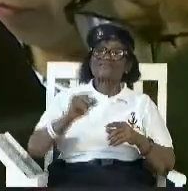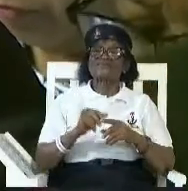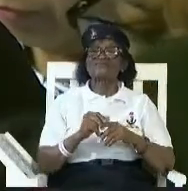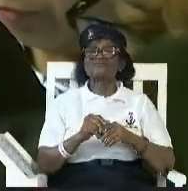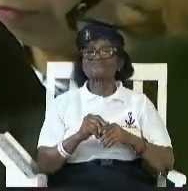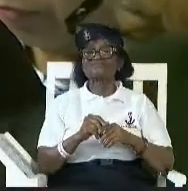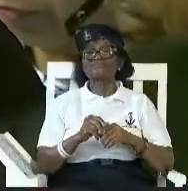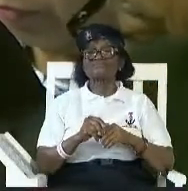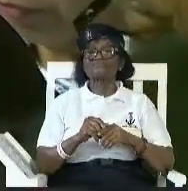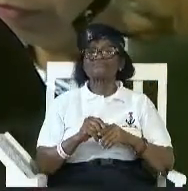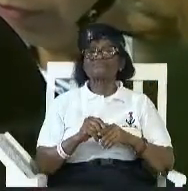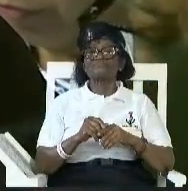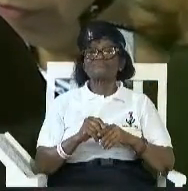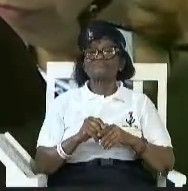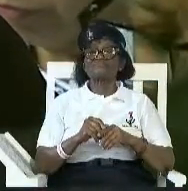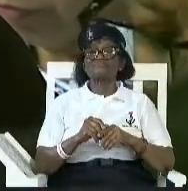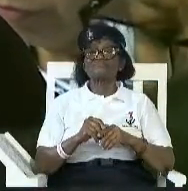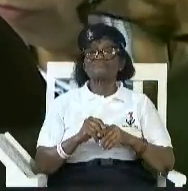27.